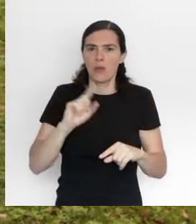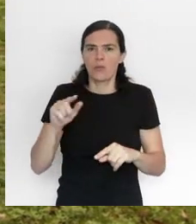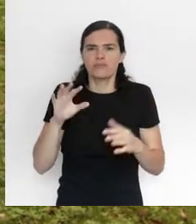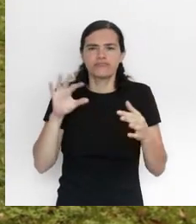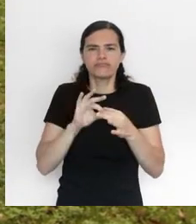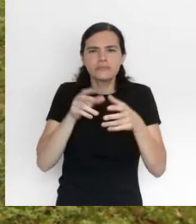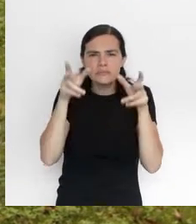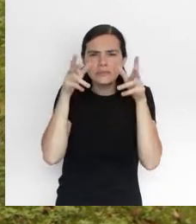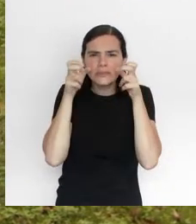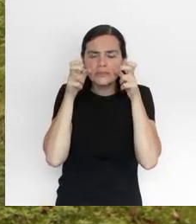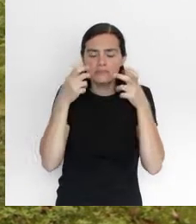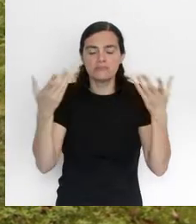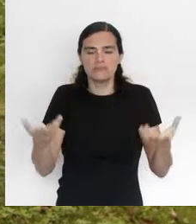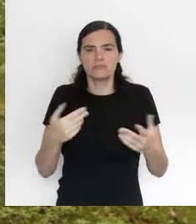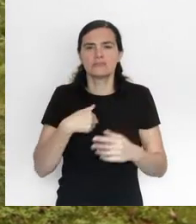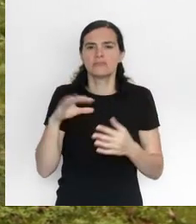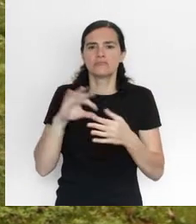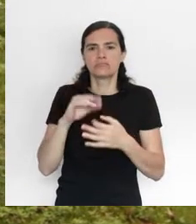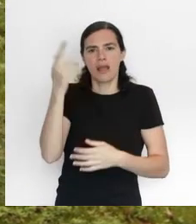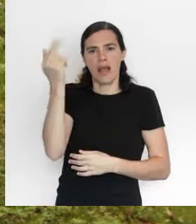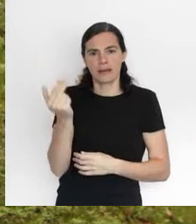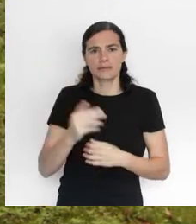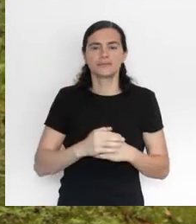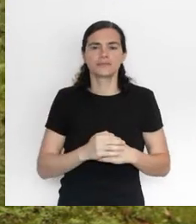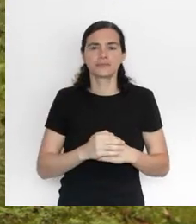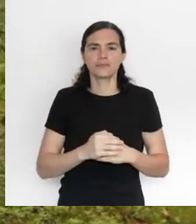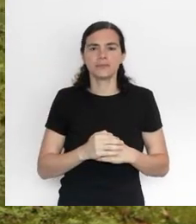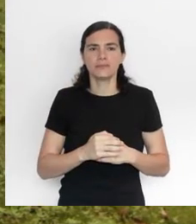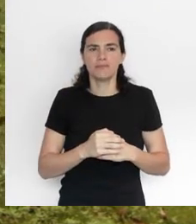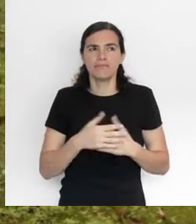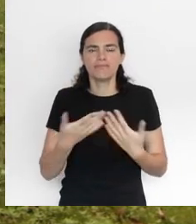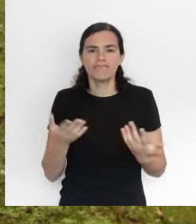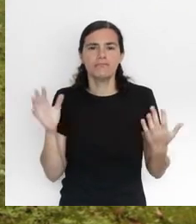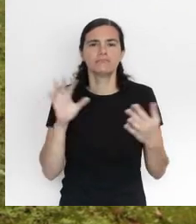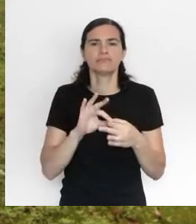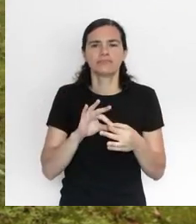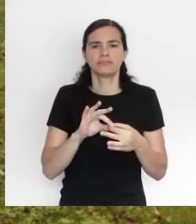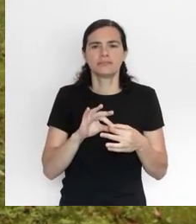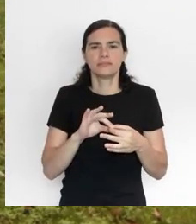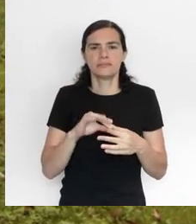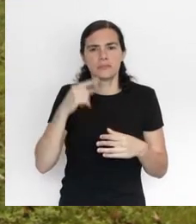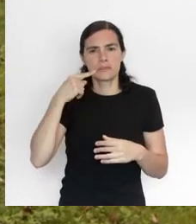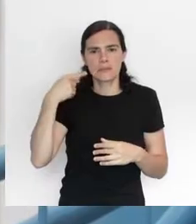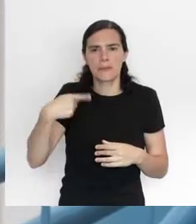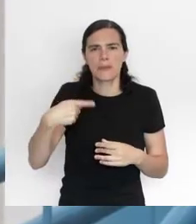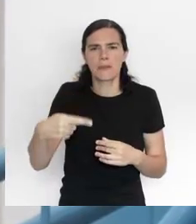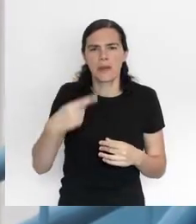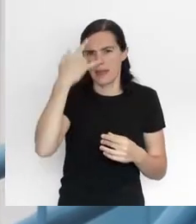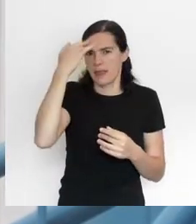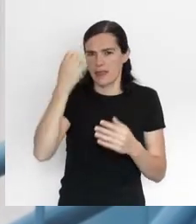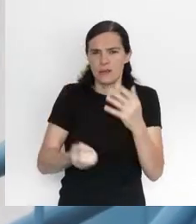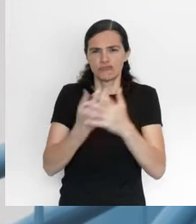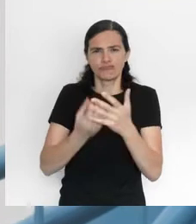And I think when it comes to perception, when it comes to art, when it comes to